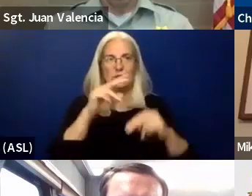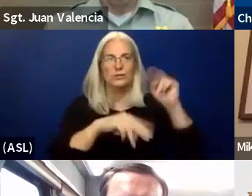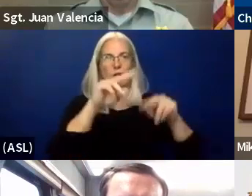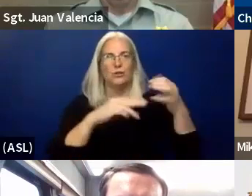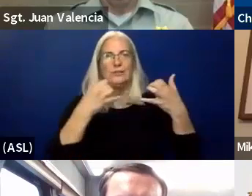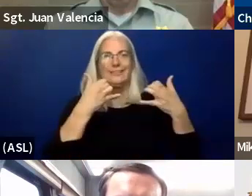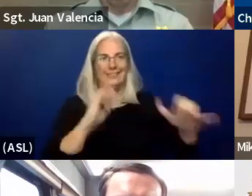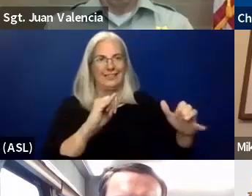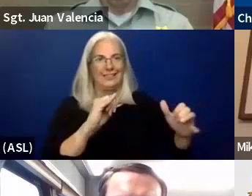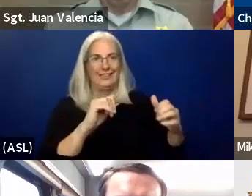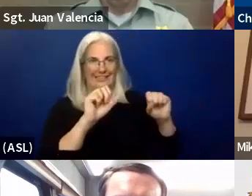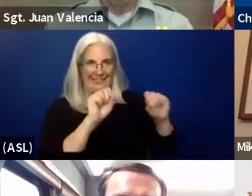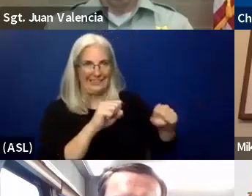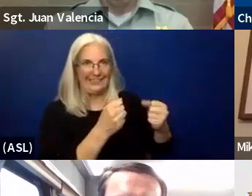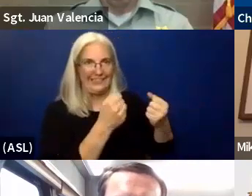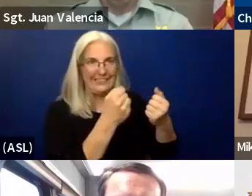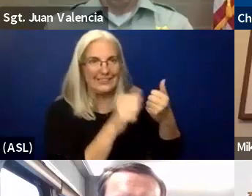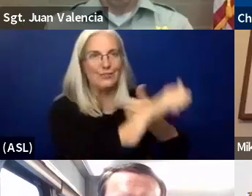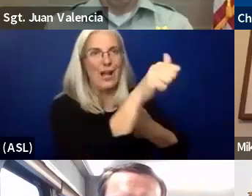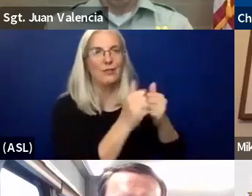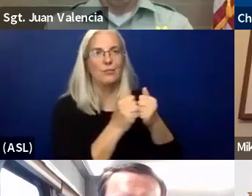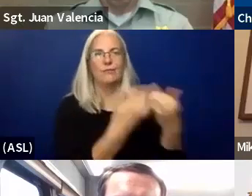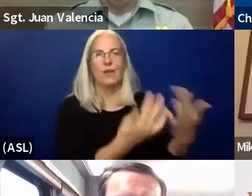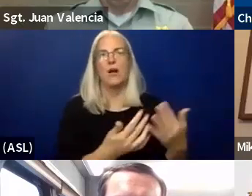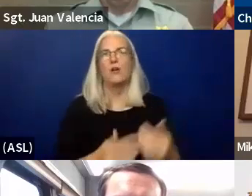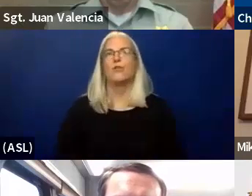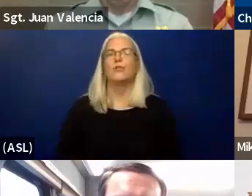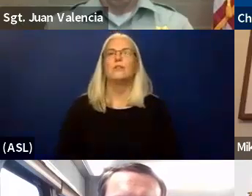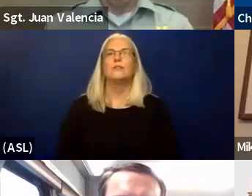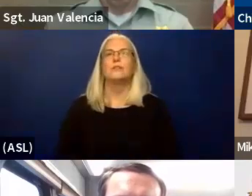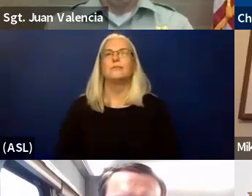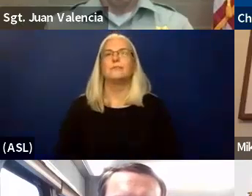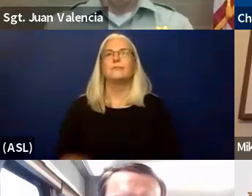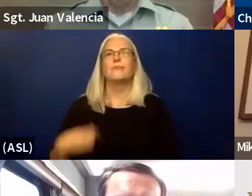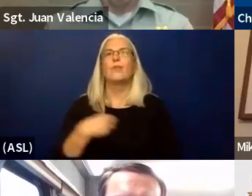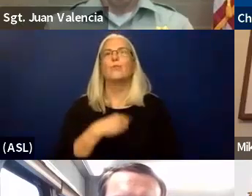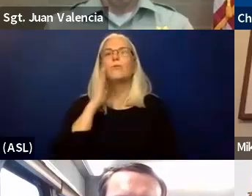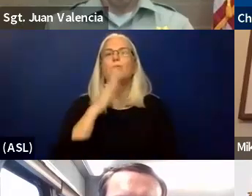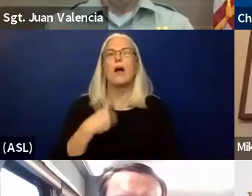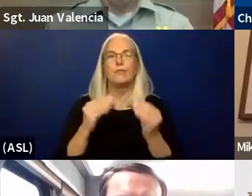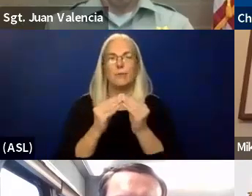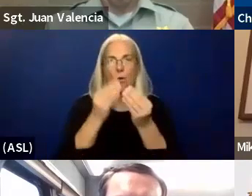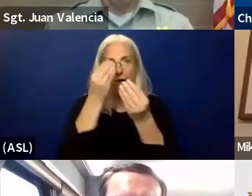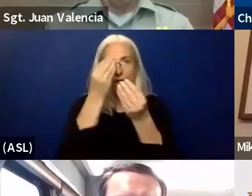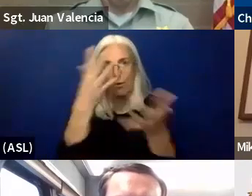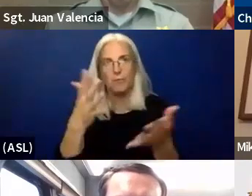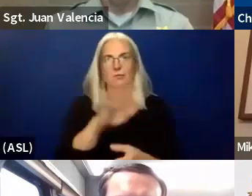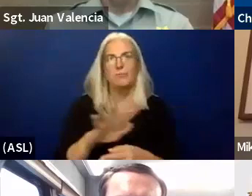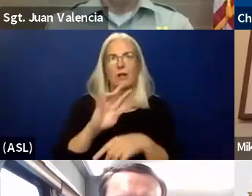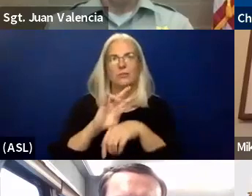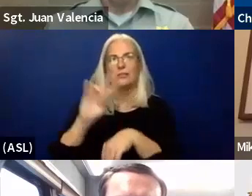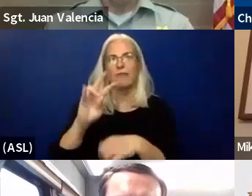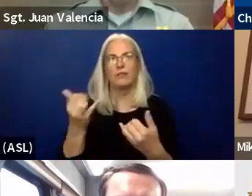latest statistics at 7 p.m. tonight. So in just over an hour, we should have the latest numbers. We expect both